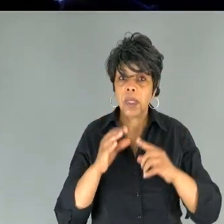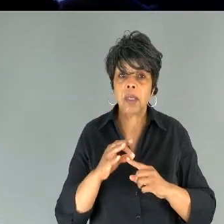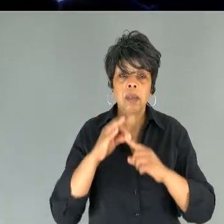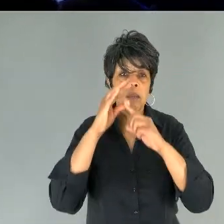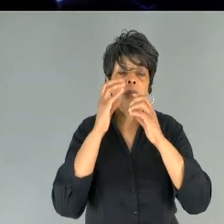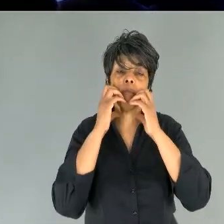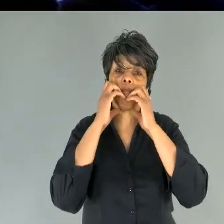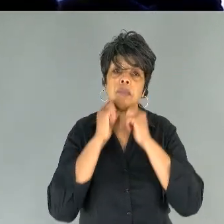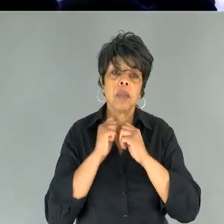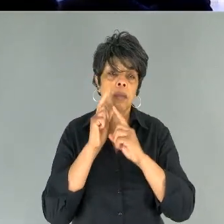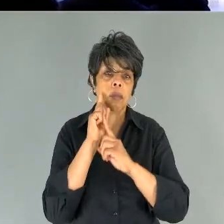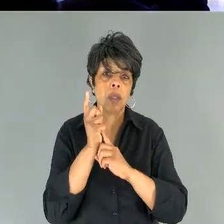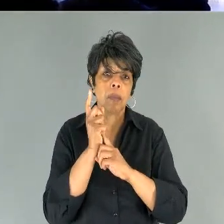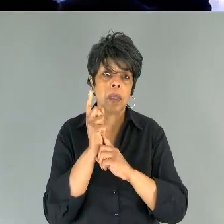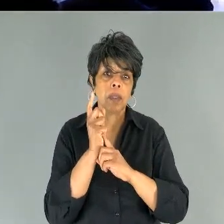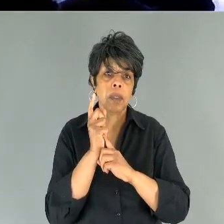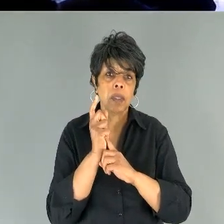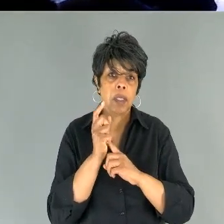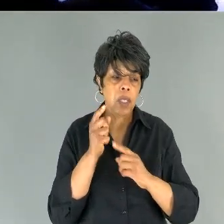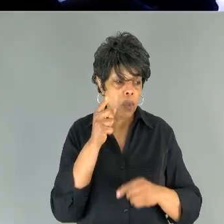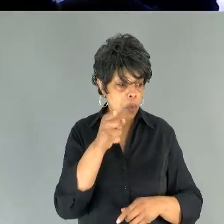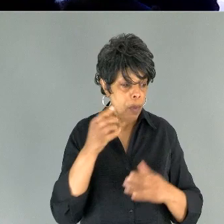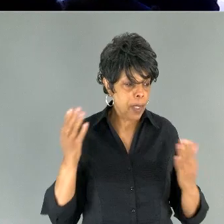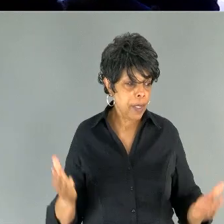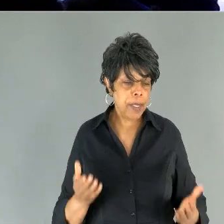room and you're believing God,